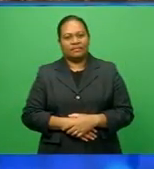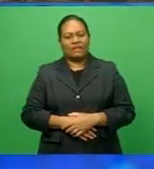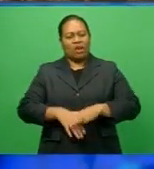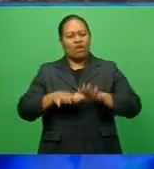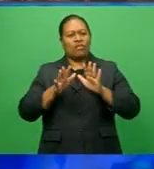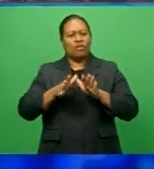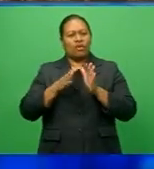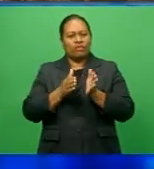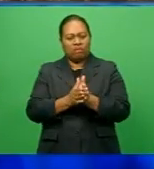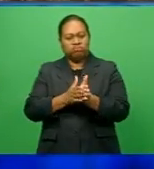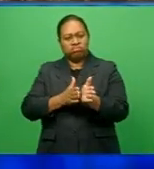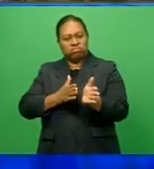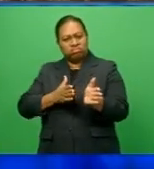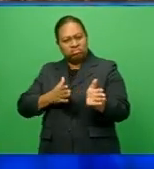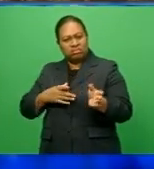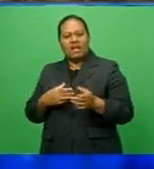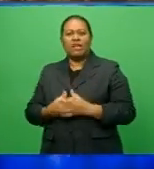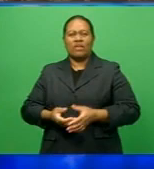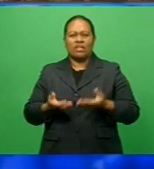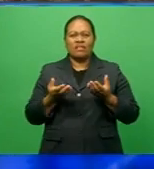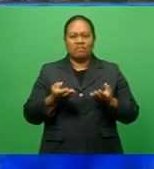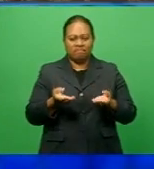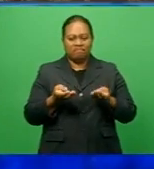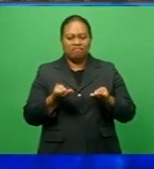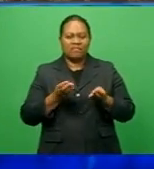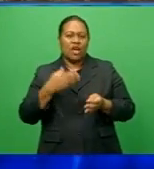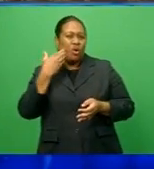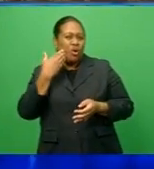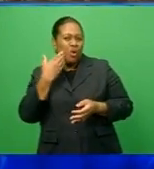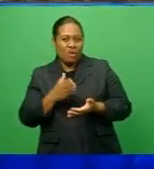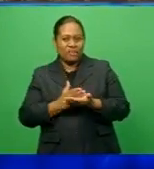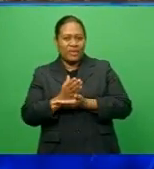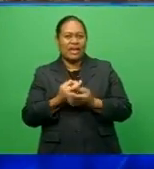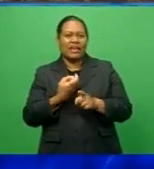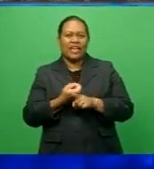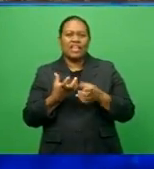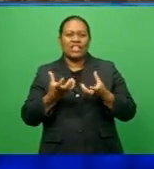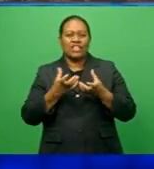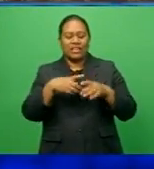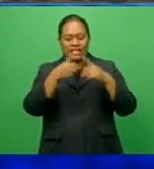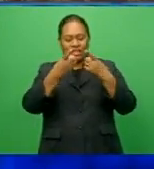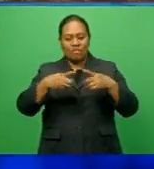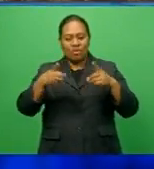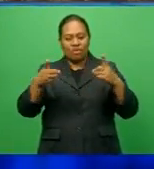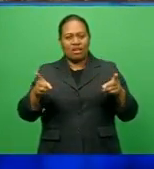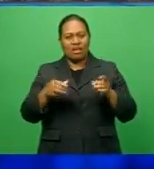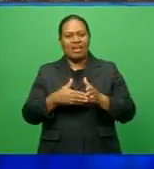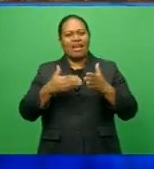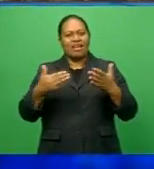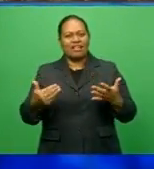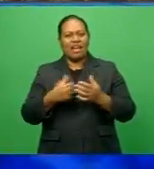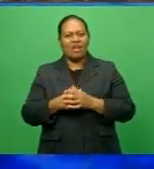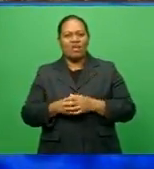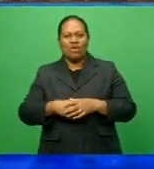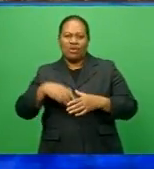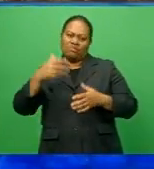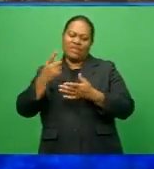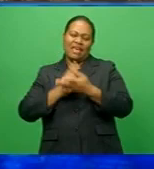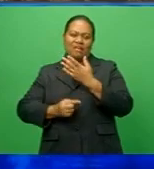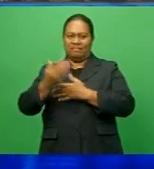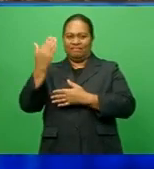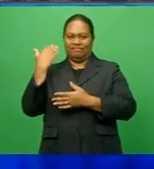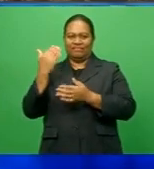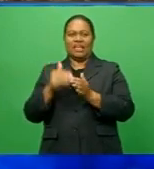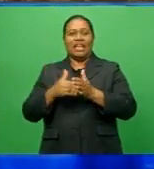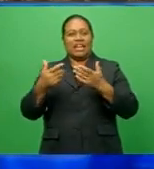Waiting in long queues for baked goods at the Hot Bread Kitchen Damodar City outlet in Suva will now be a thing of the past. The bakery opened